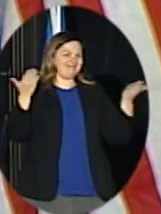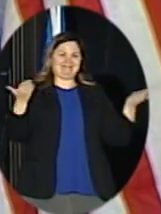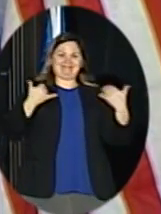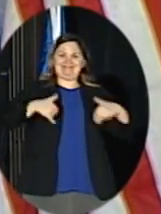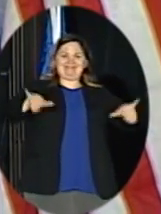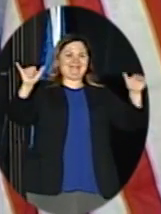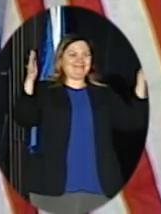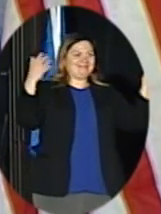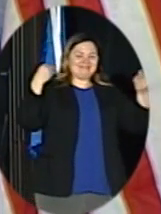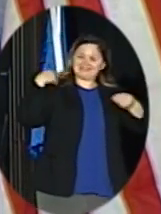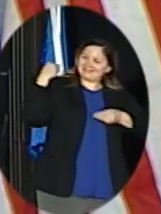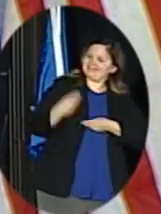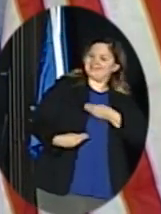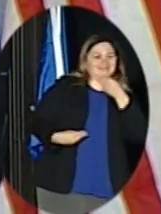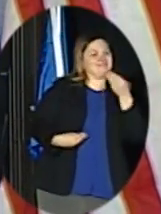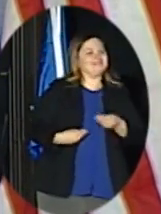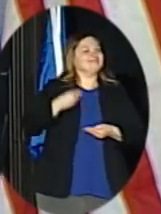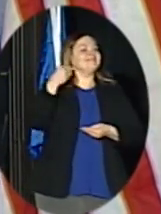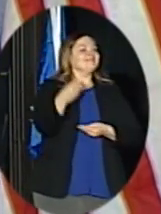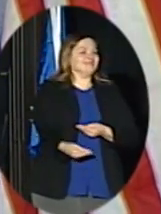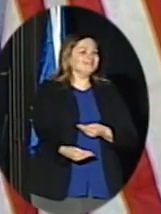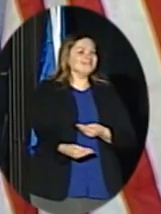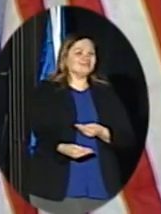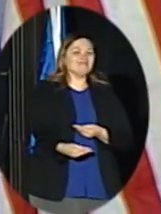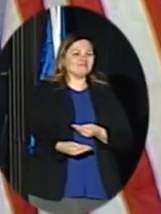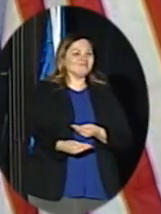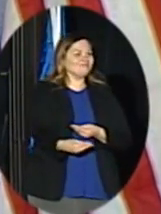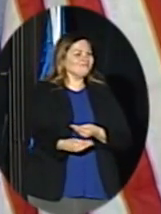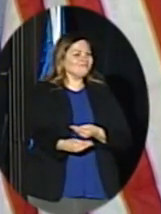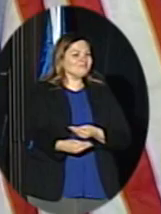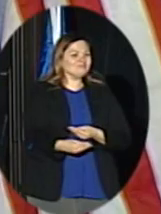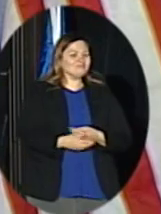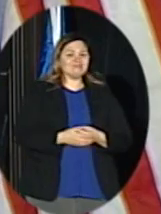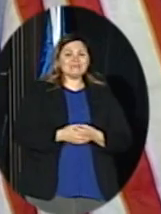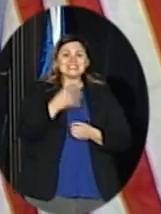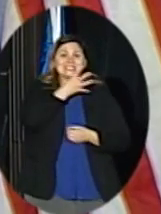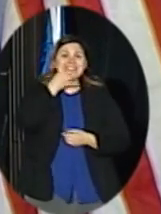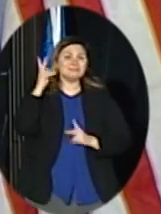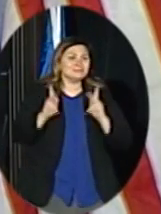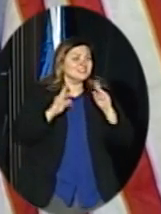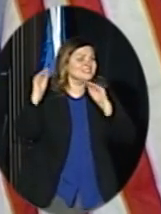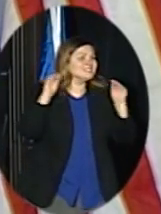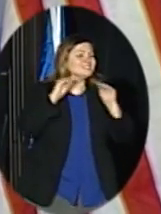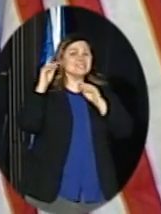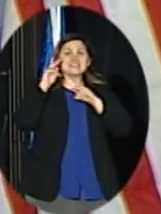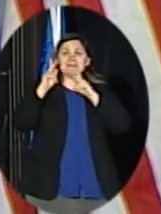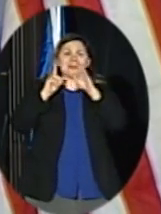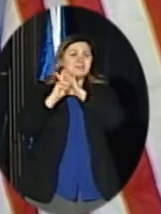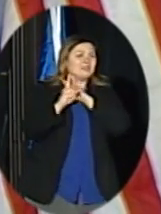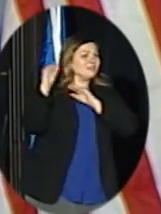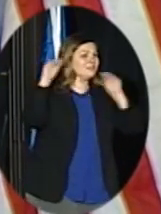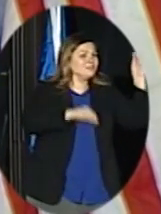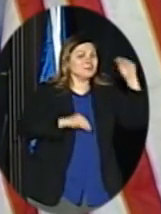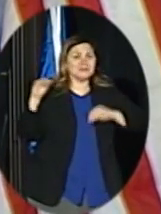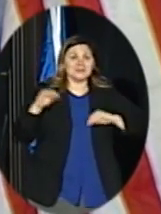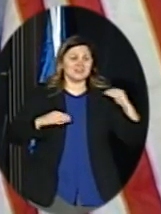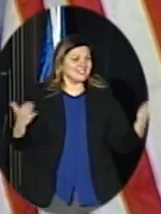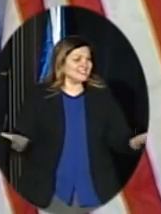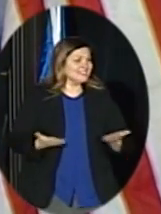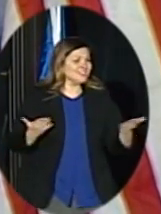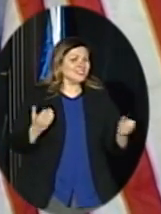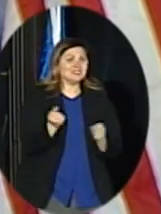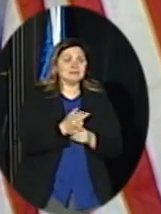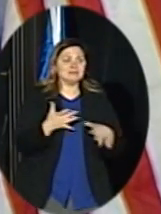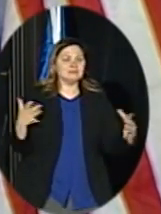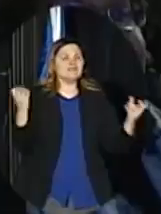of immigrants and refugees who've conquered incredible odds to find hope in St. Paul. This beautiful, diverse city